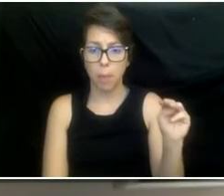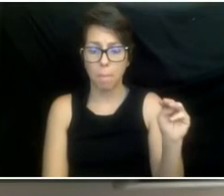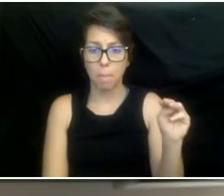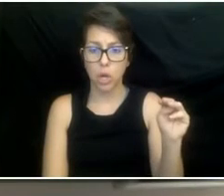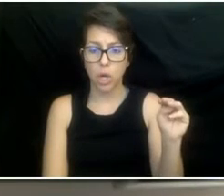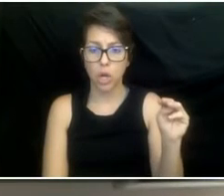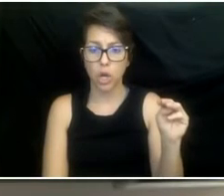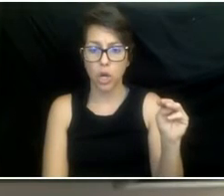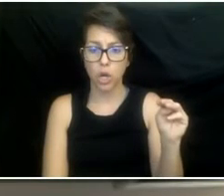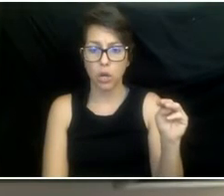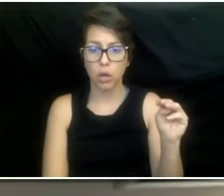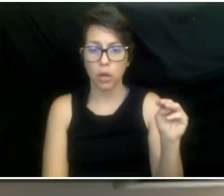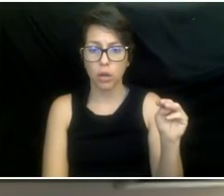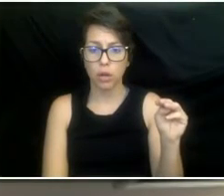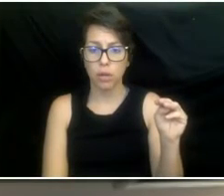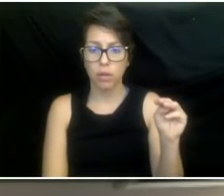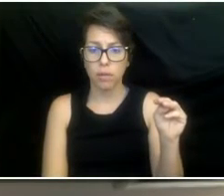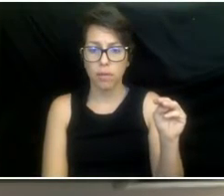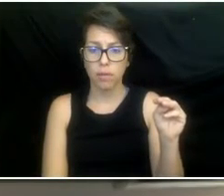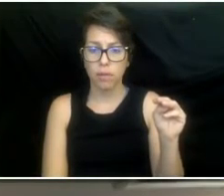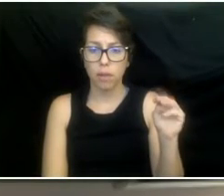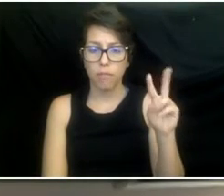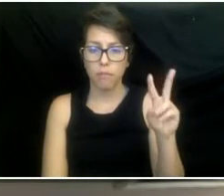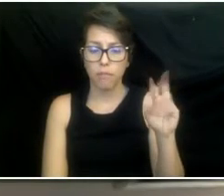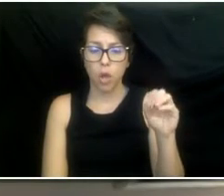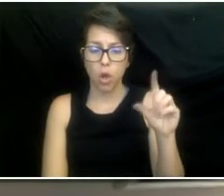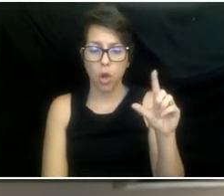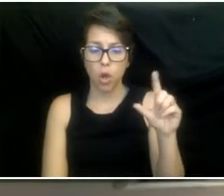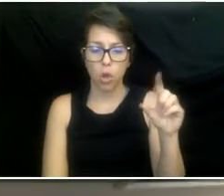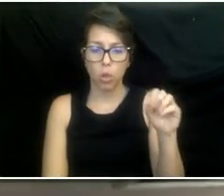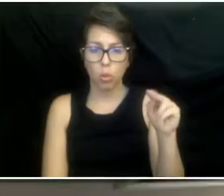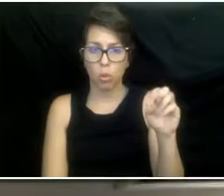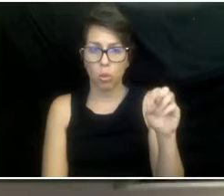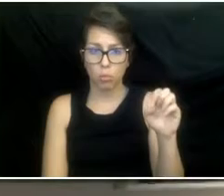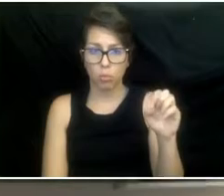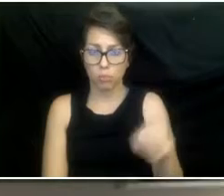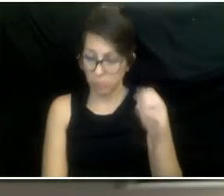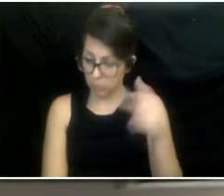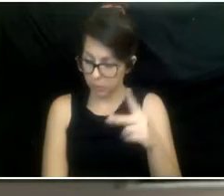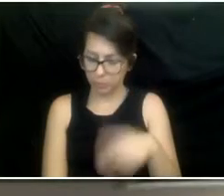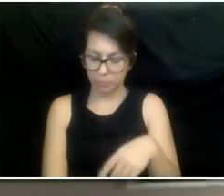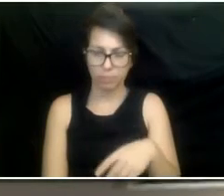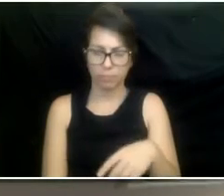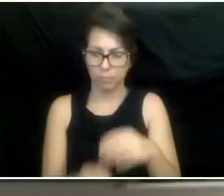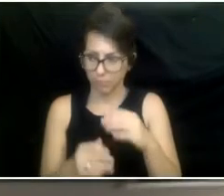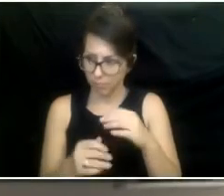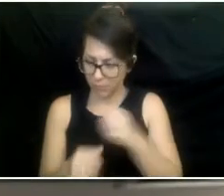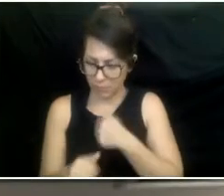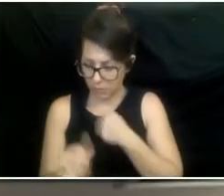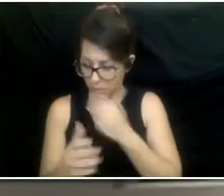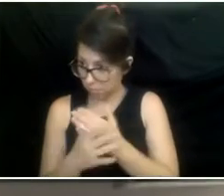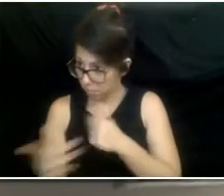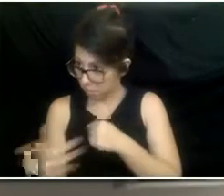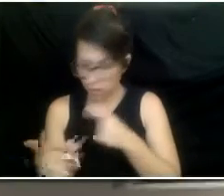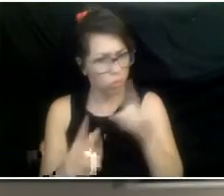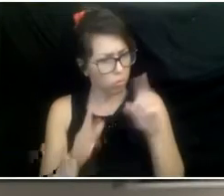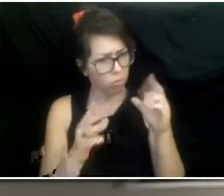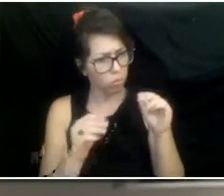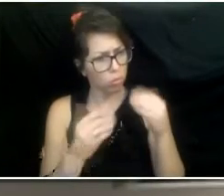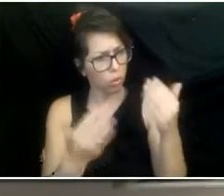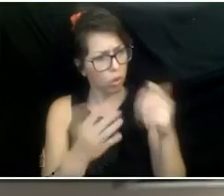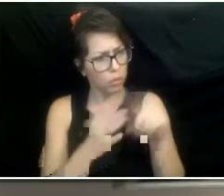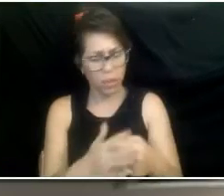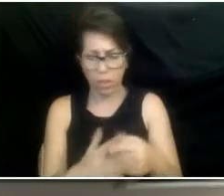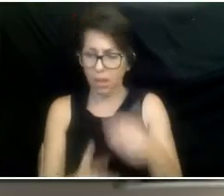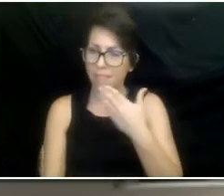uh thank you NYPD and the mayor staff that are here today uh first we have we're all in agreement to thank you for everything you're doing